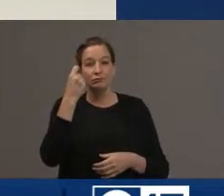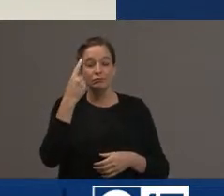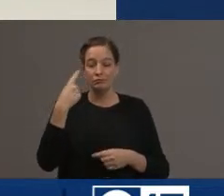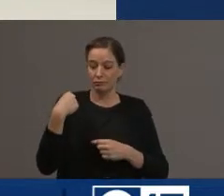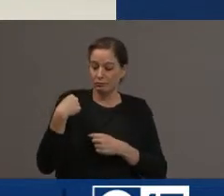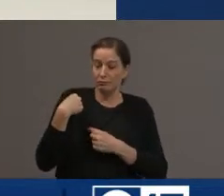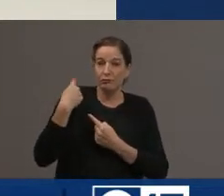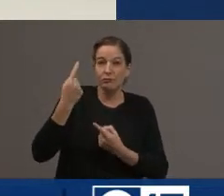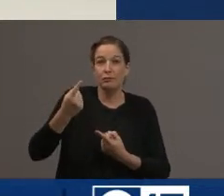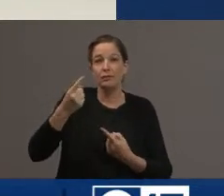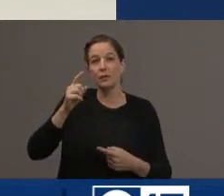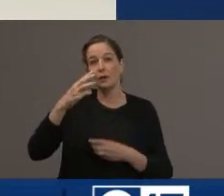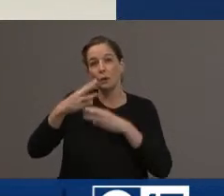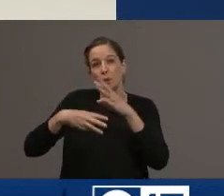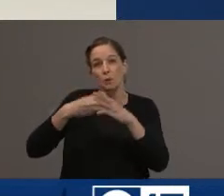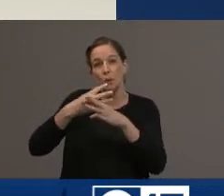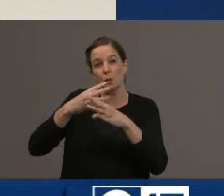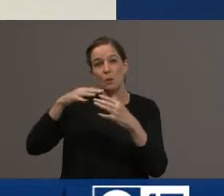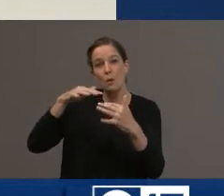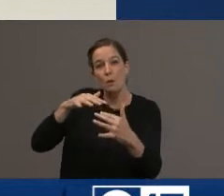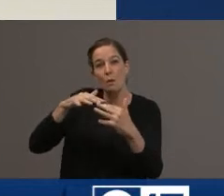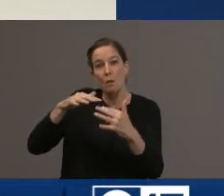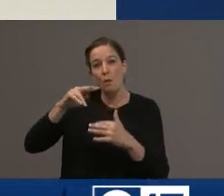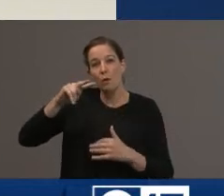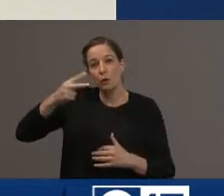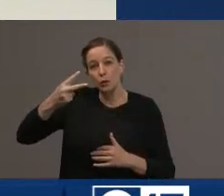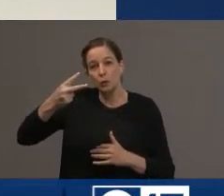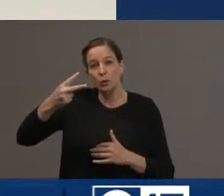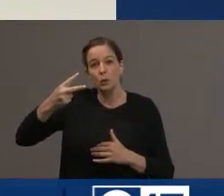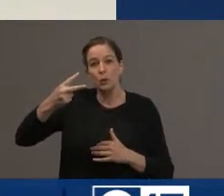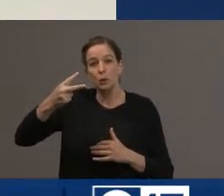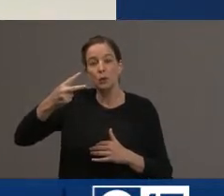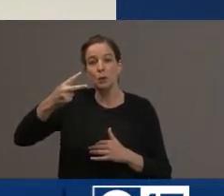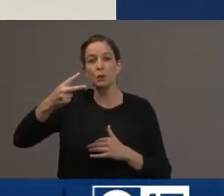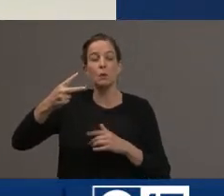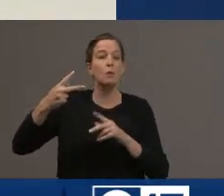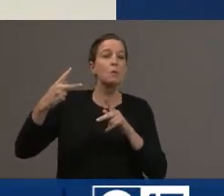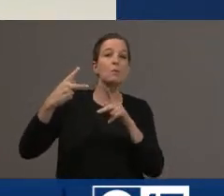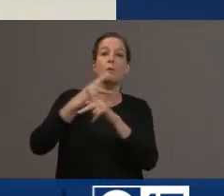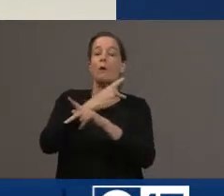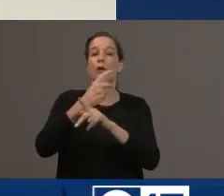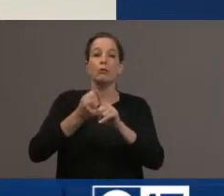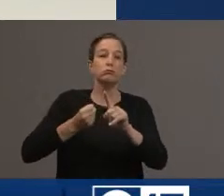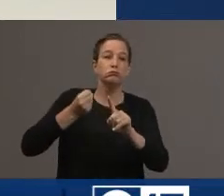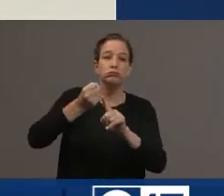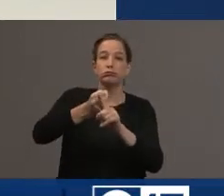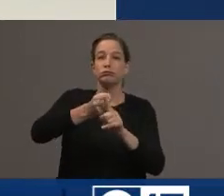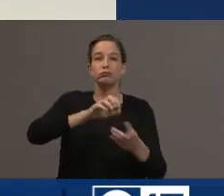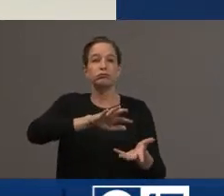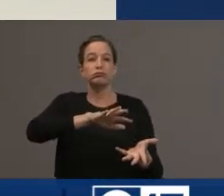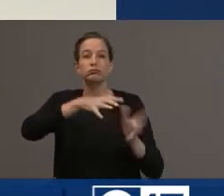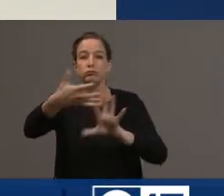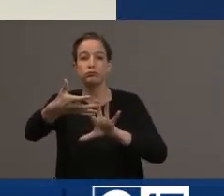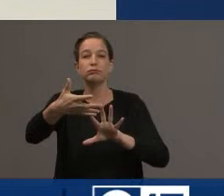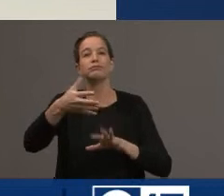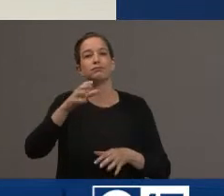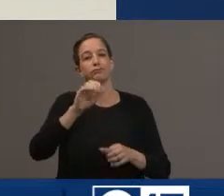single greatest global peacetime catastrophe that humanity has suffered since the end of the Second World